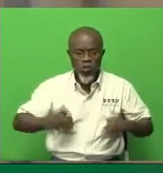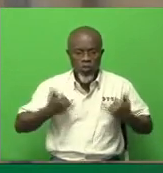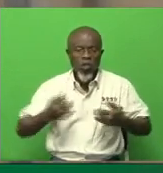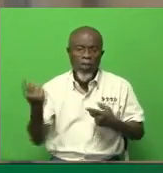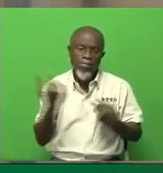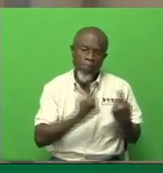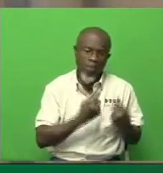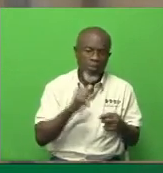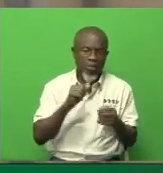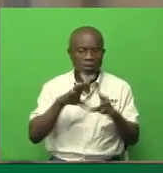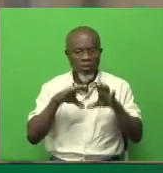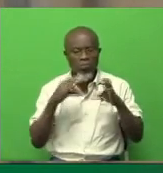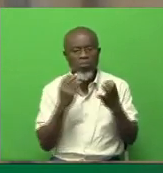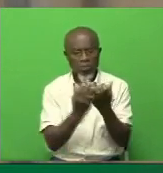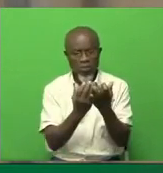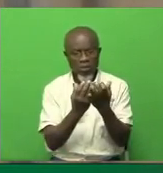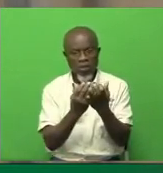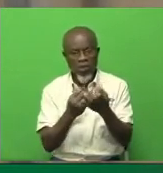the pandemic